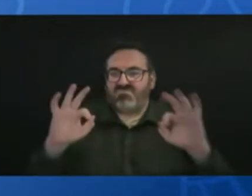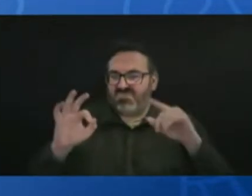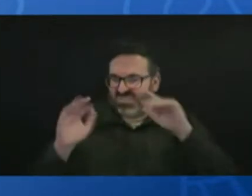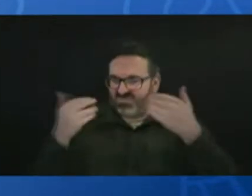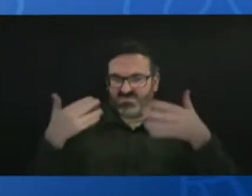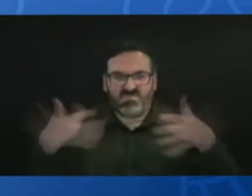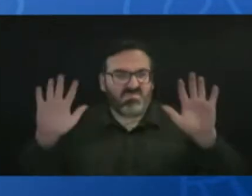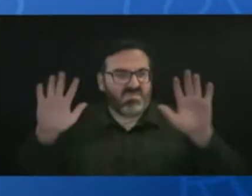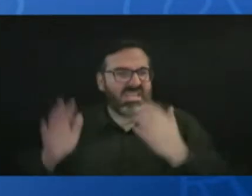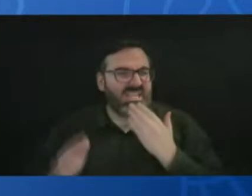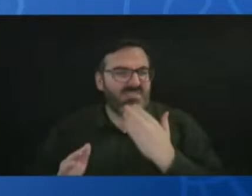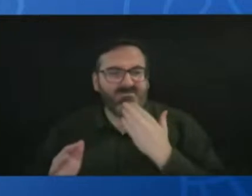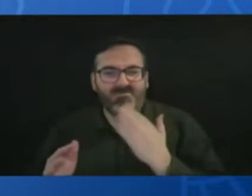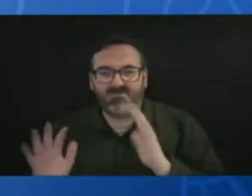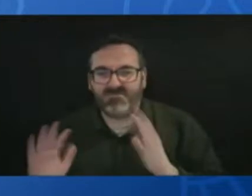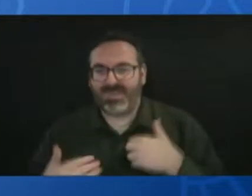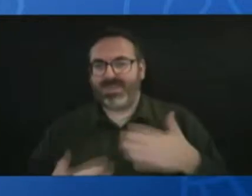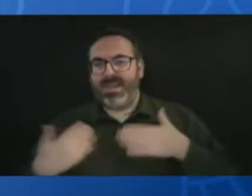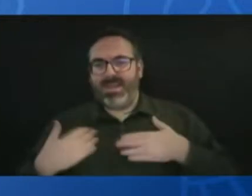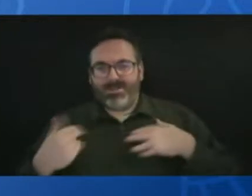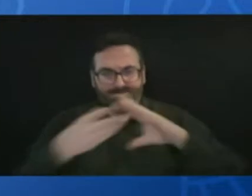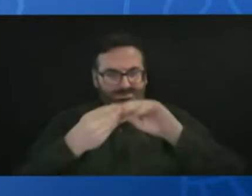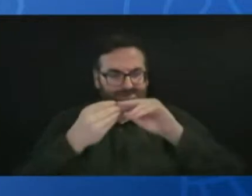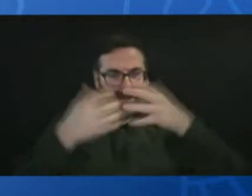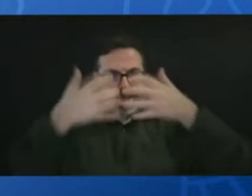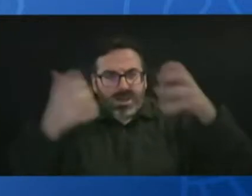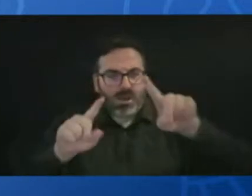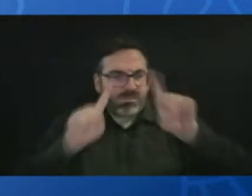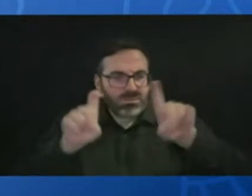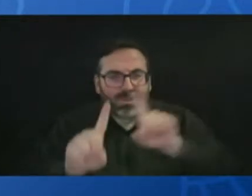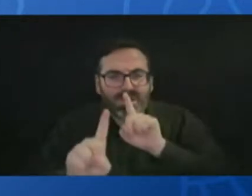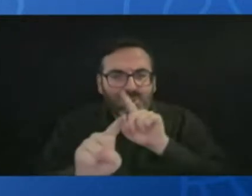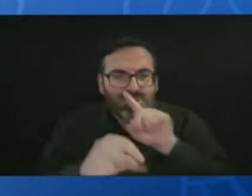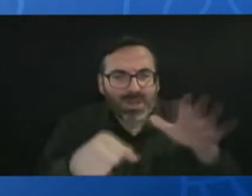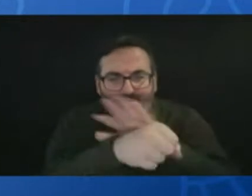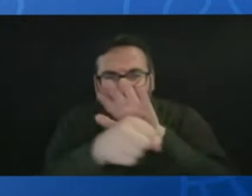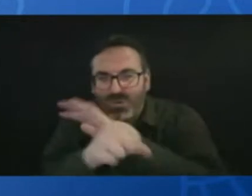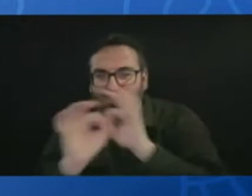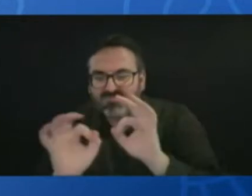did. And no doubt, I'll be back on Friday, so we will be here